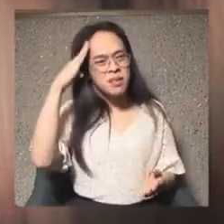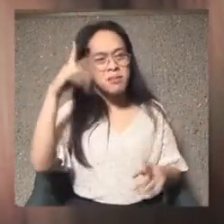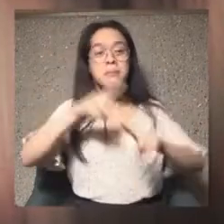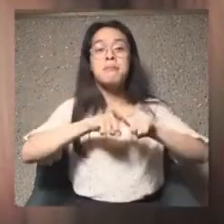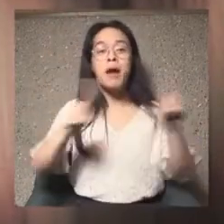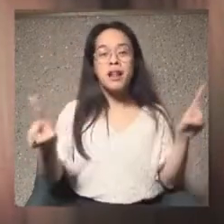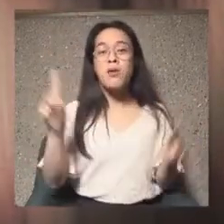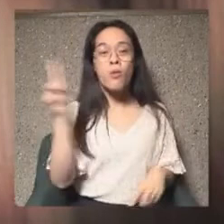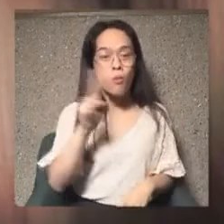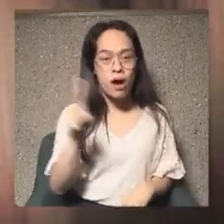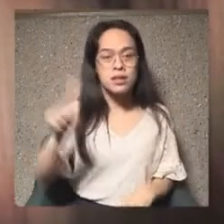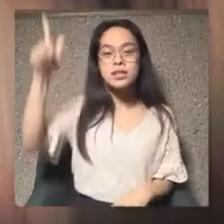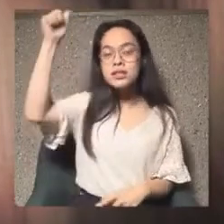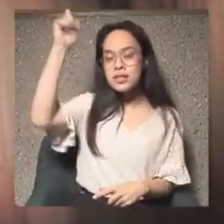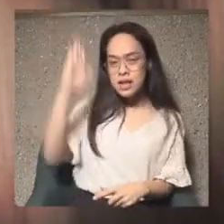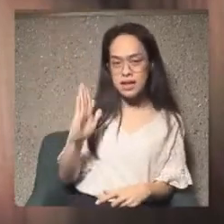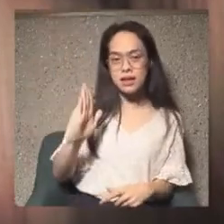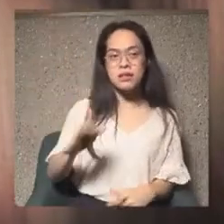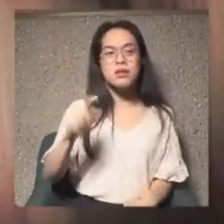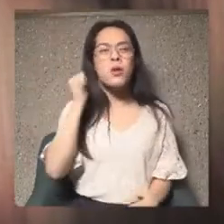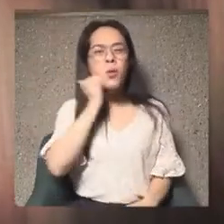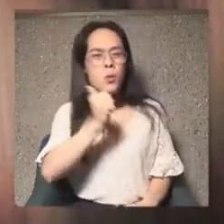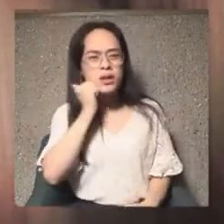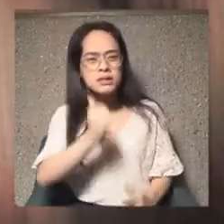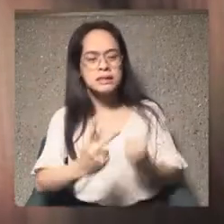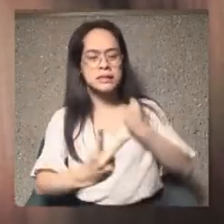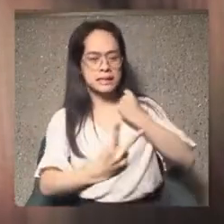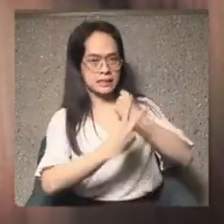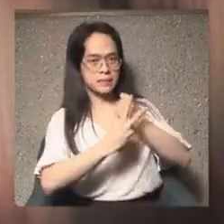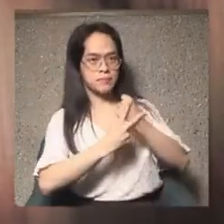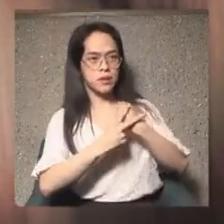that. God is a promise keeper.